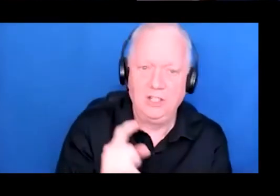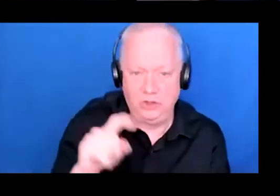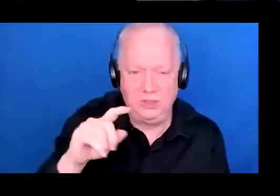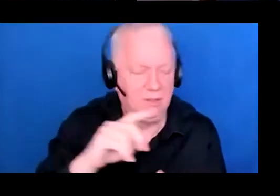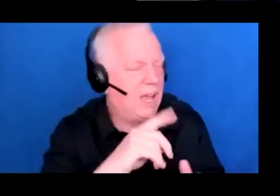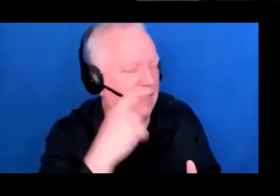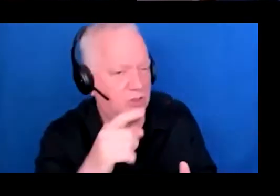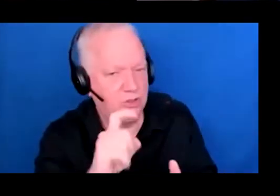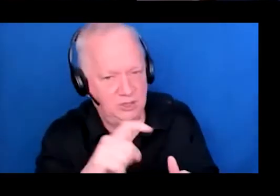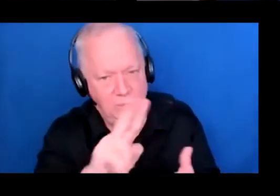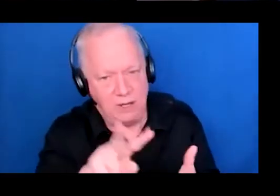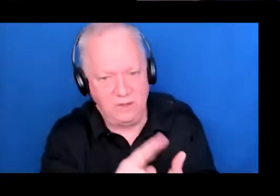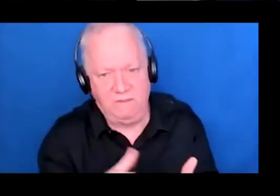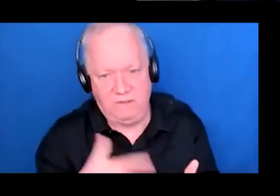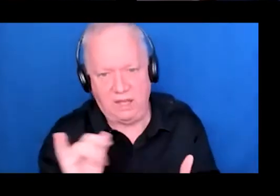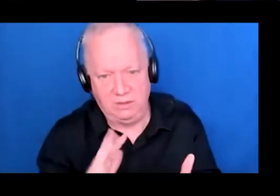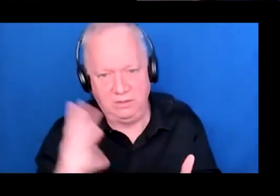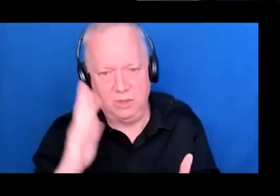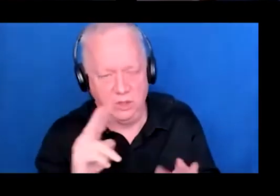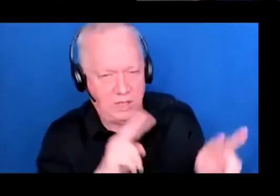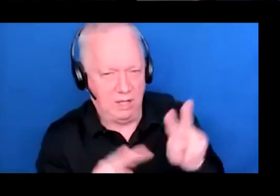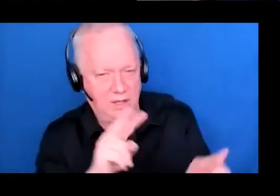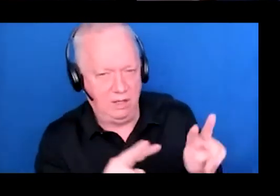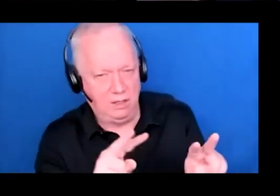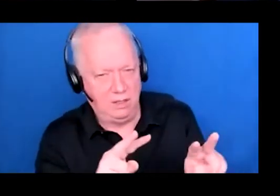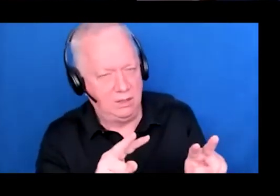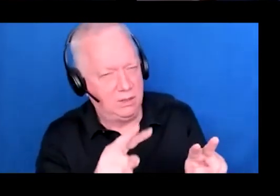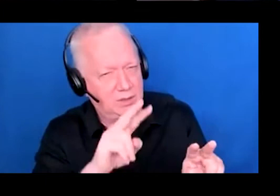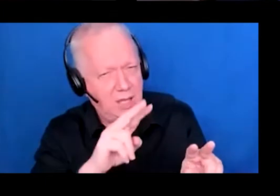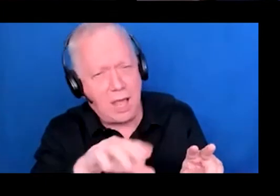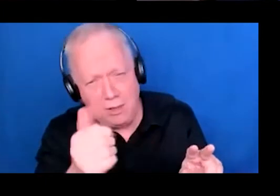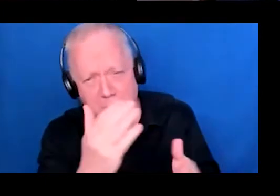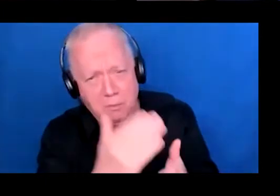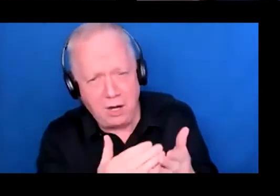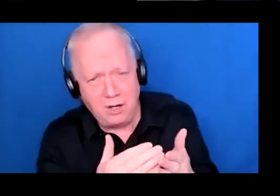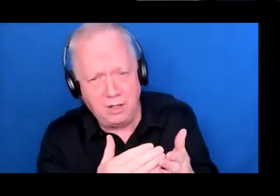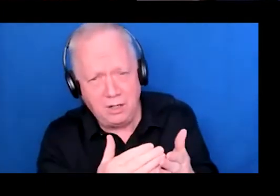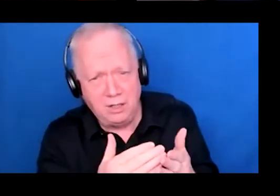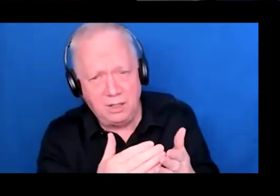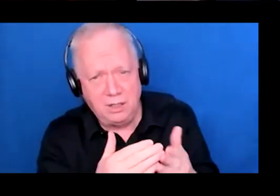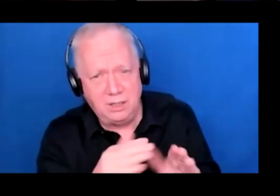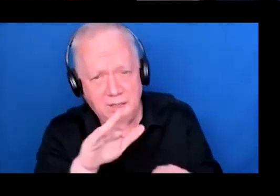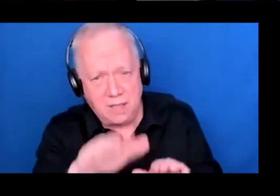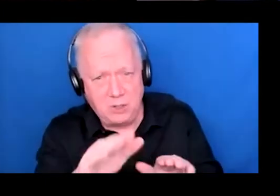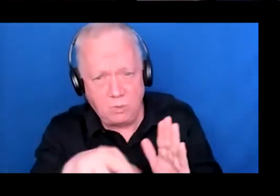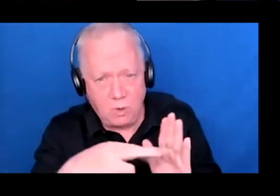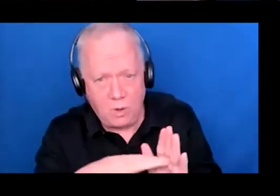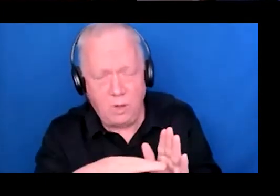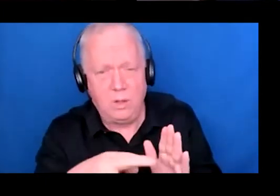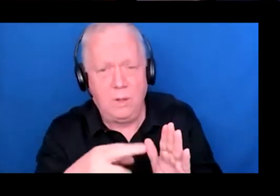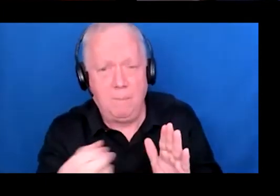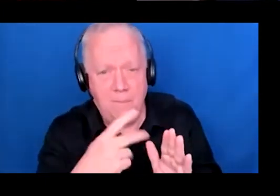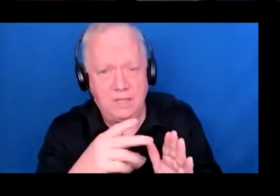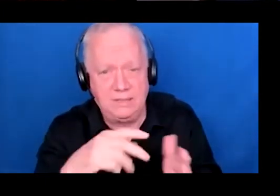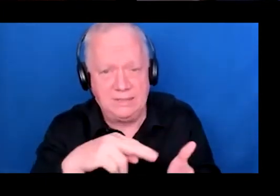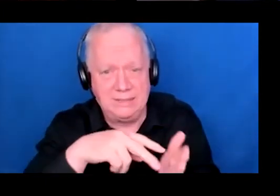It should be two hours, really. I felt like at the time, like I was looking at it, like there's a whole thing of like stepping roll with the skateboarding and the spin back to board